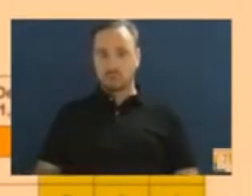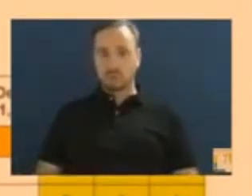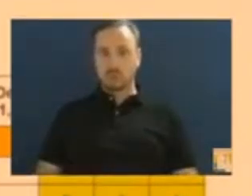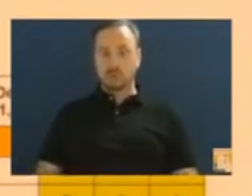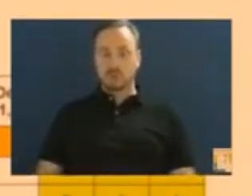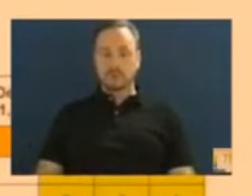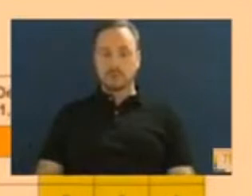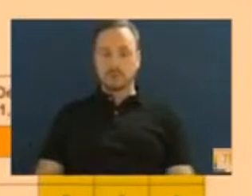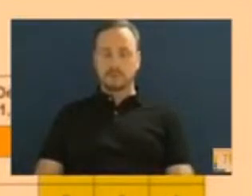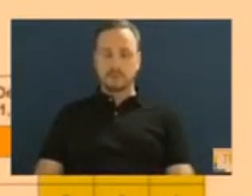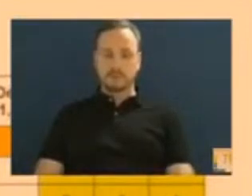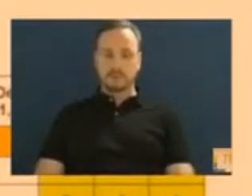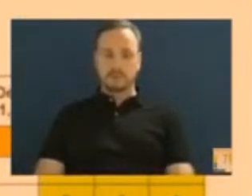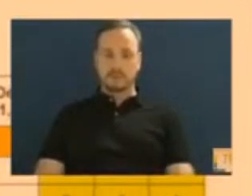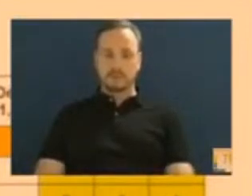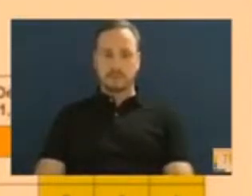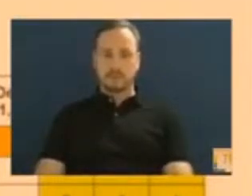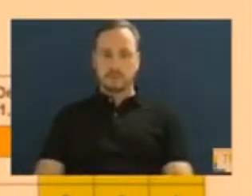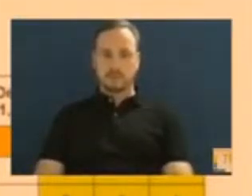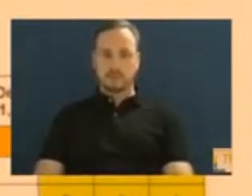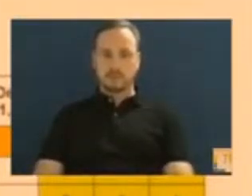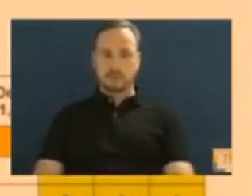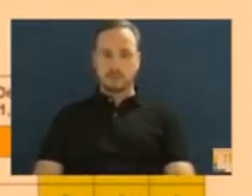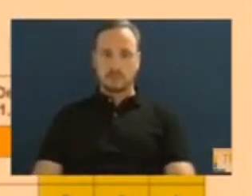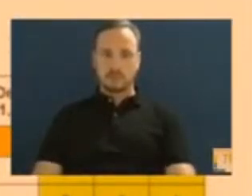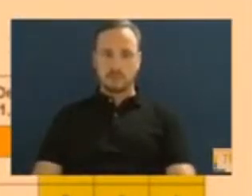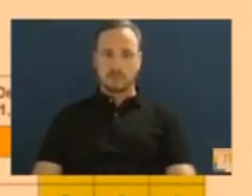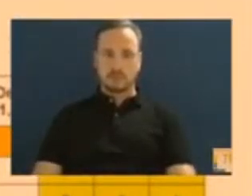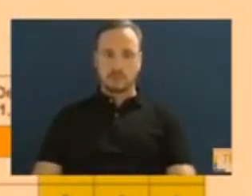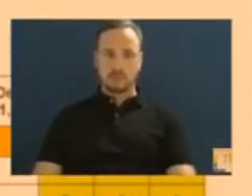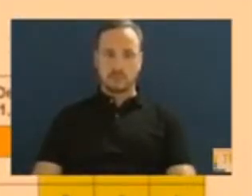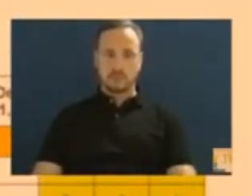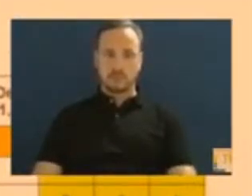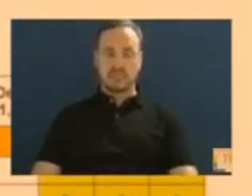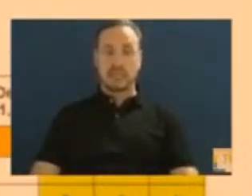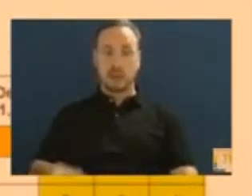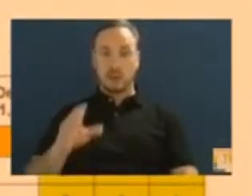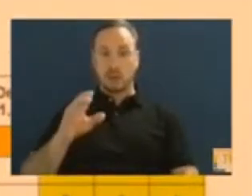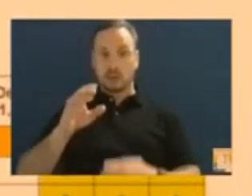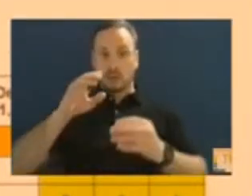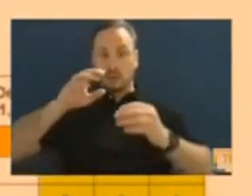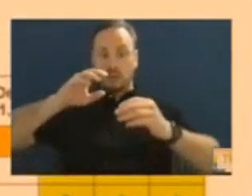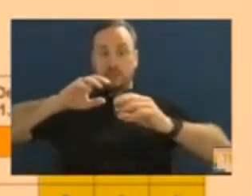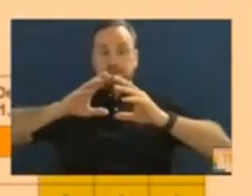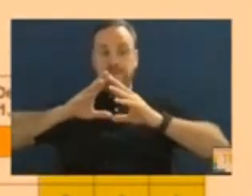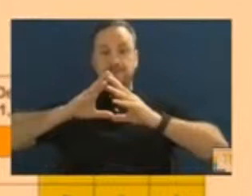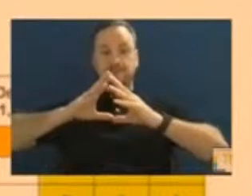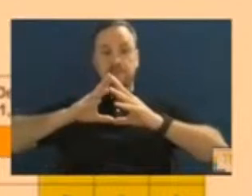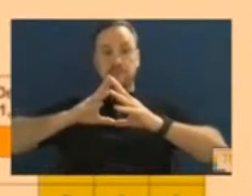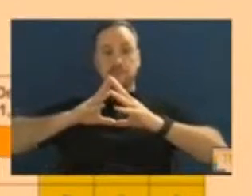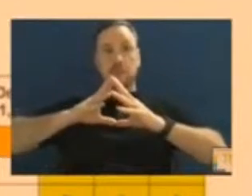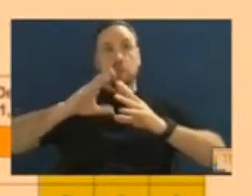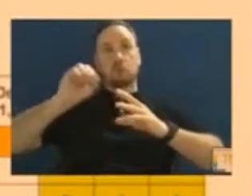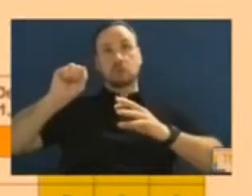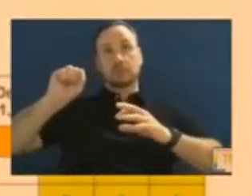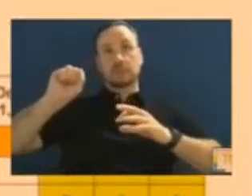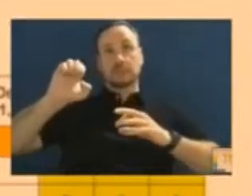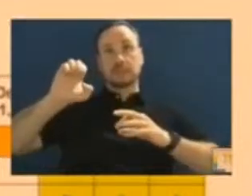prior to students returning. So if we start with September